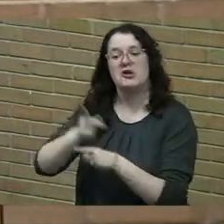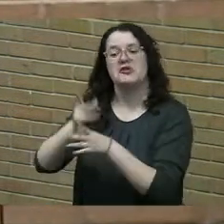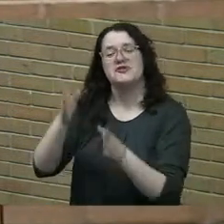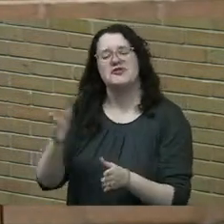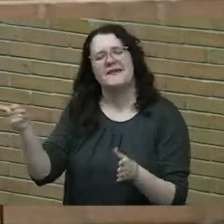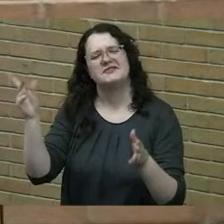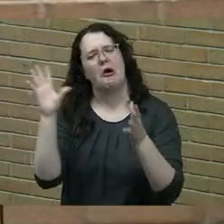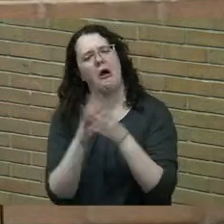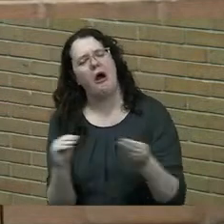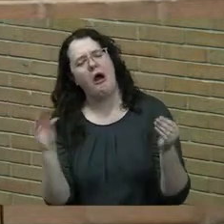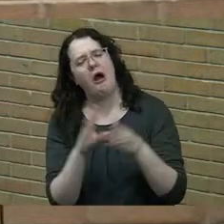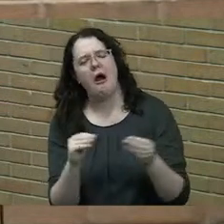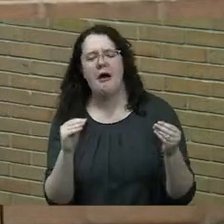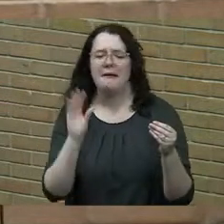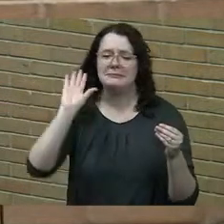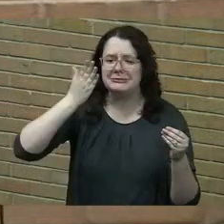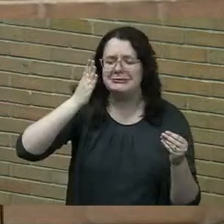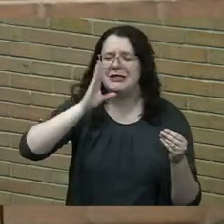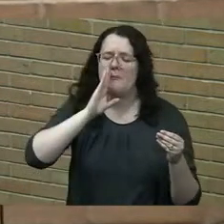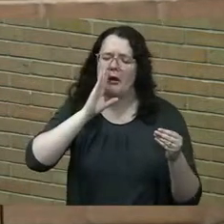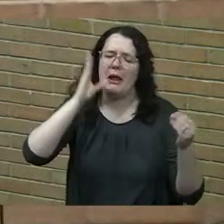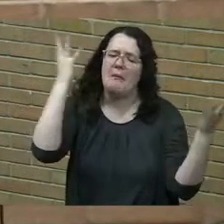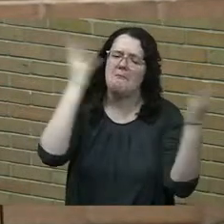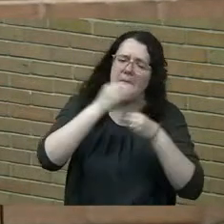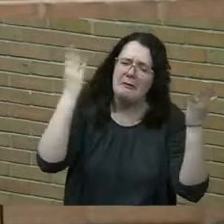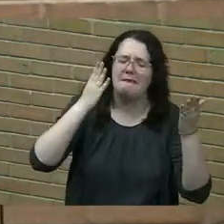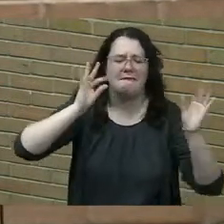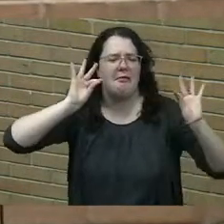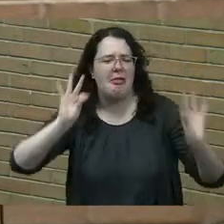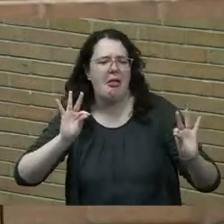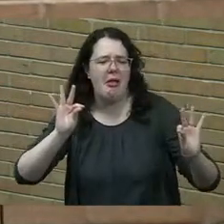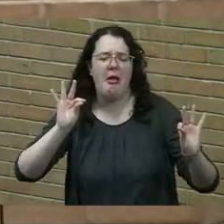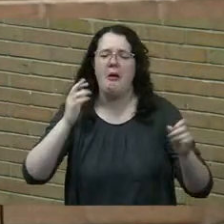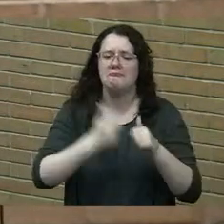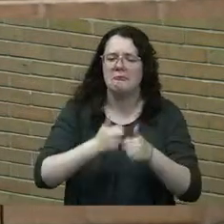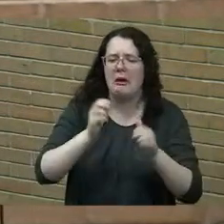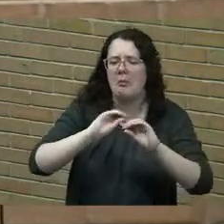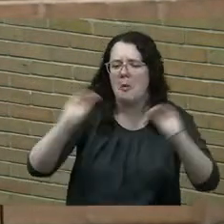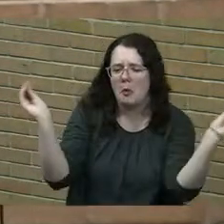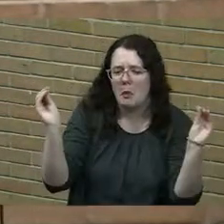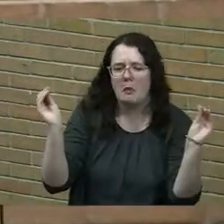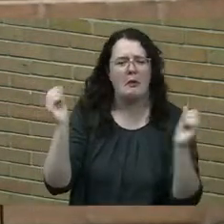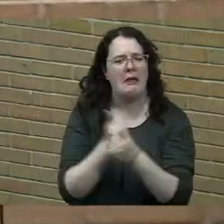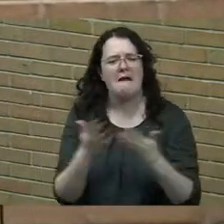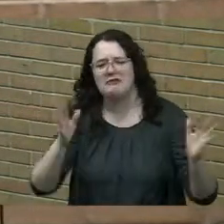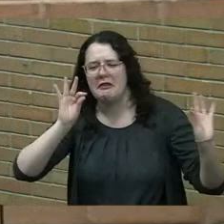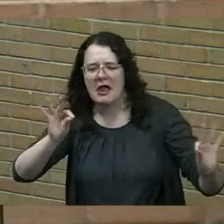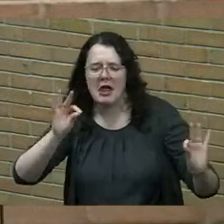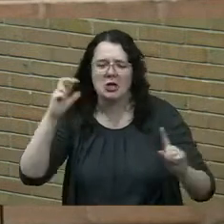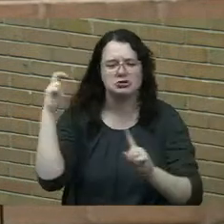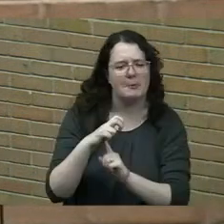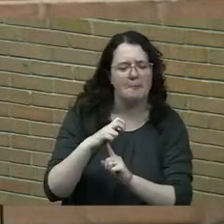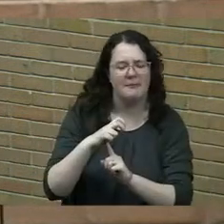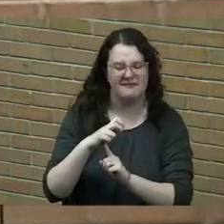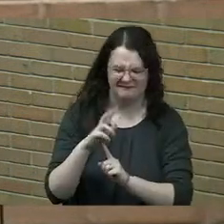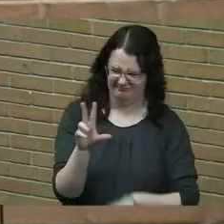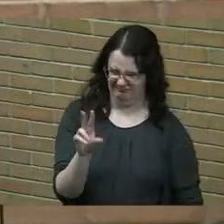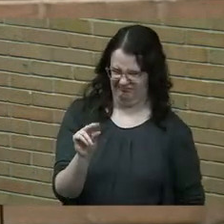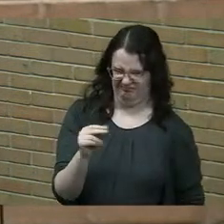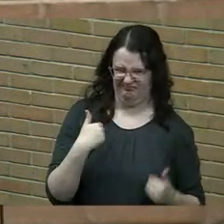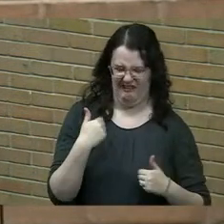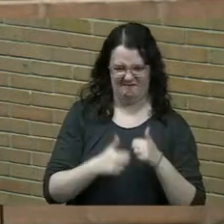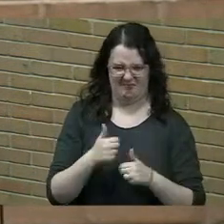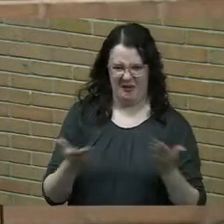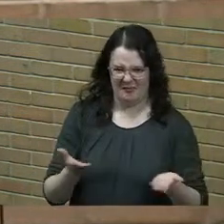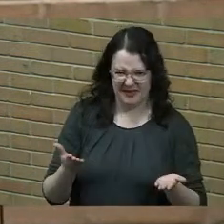magnificent, rosy picture of the town of Brighton, that we have no problems here, that everything is fantastic. No, there are issues here,